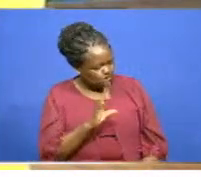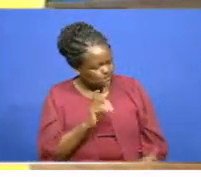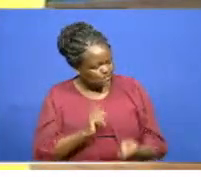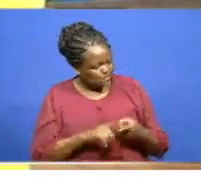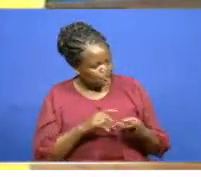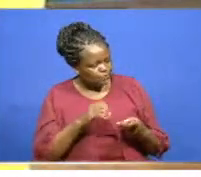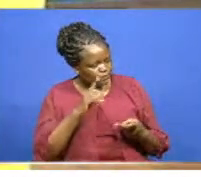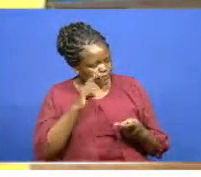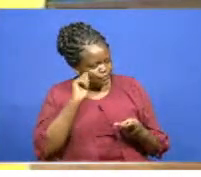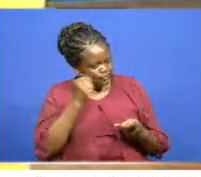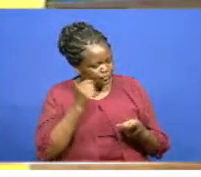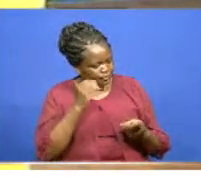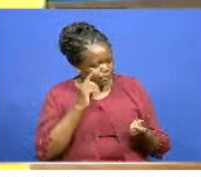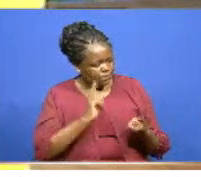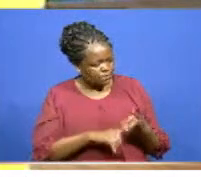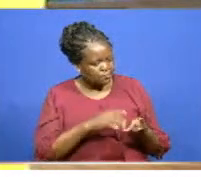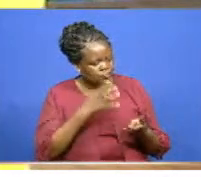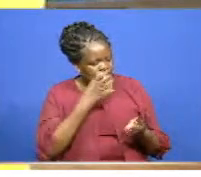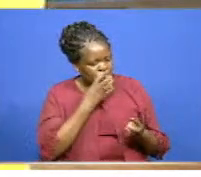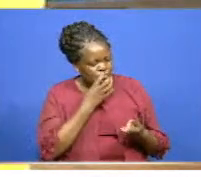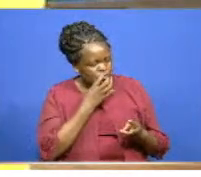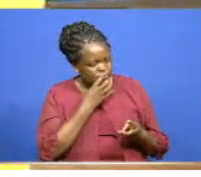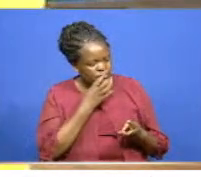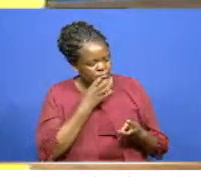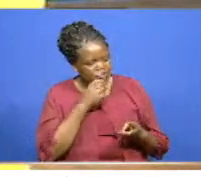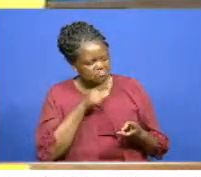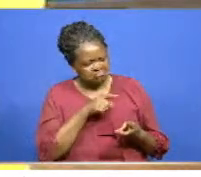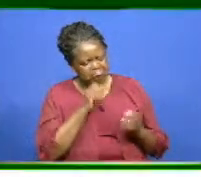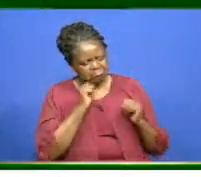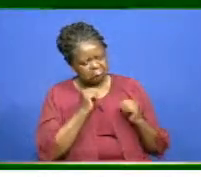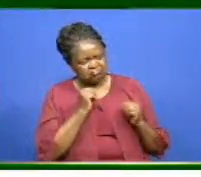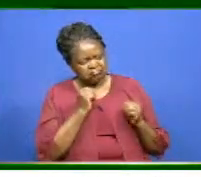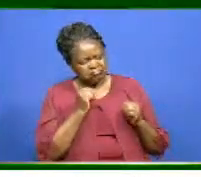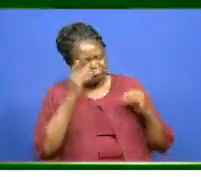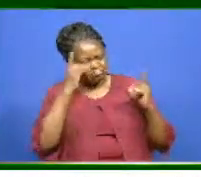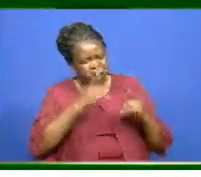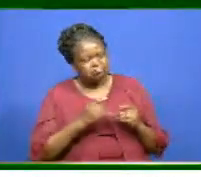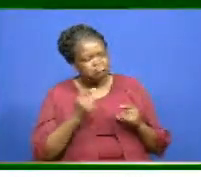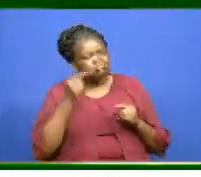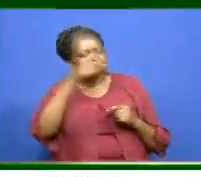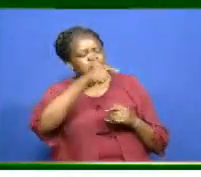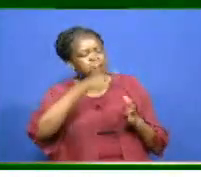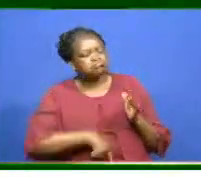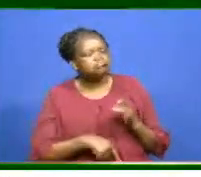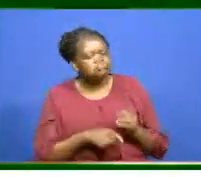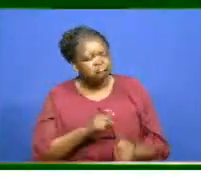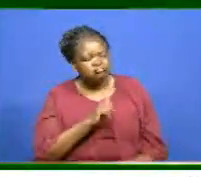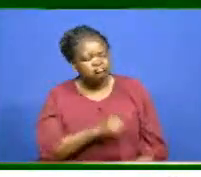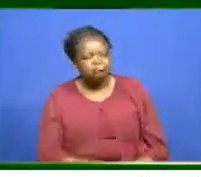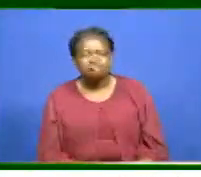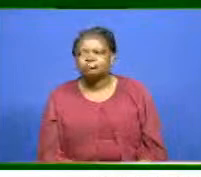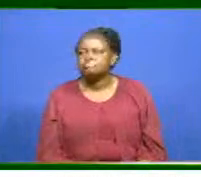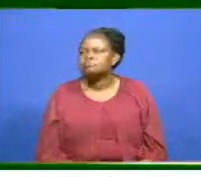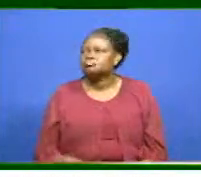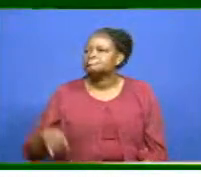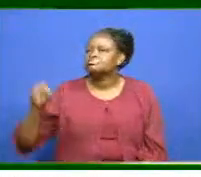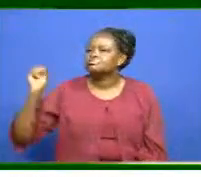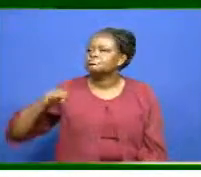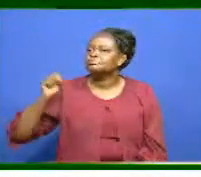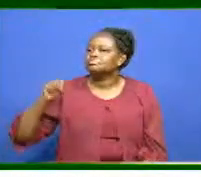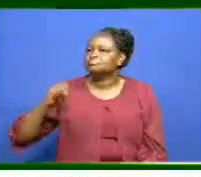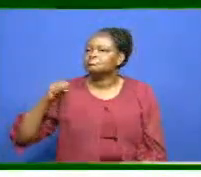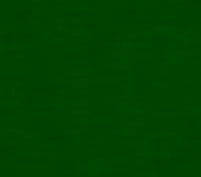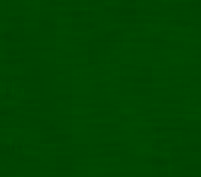and ODM, they're actually, will that determine their next step? It will, especially for now